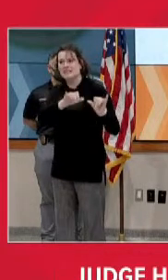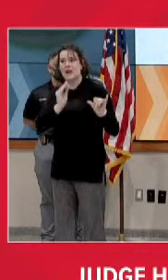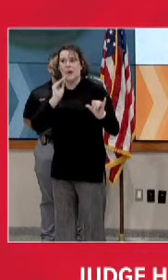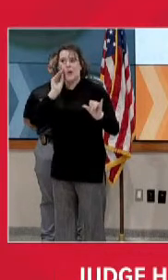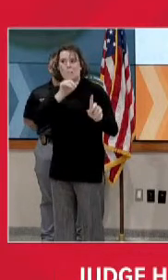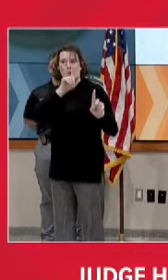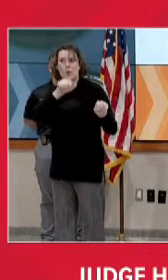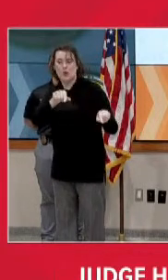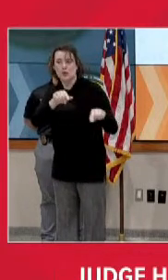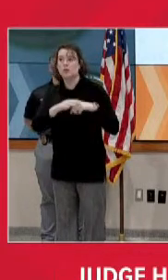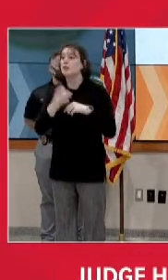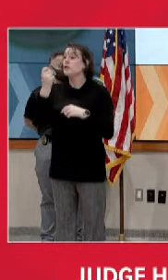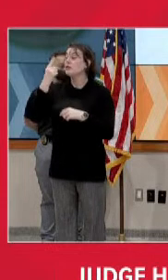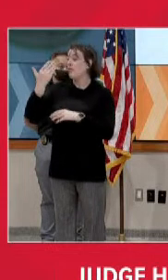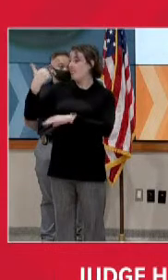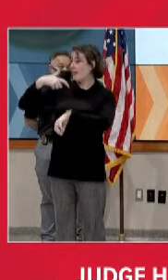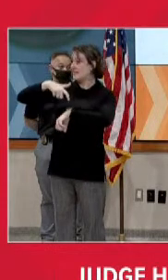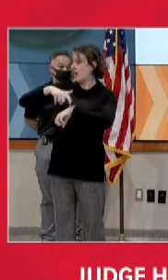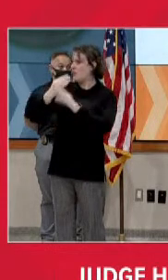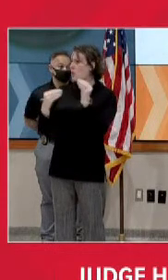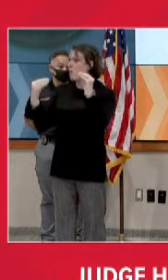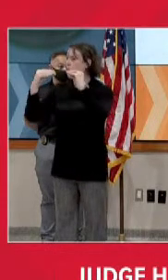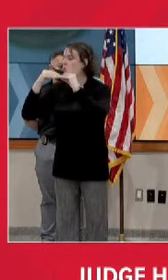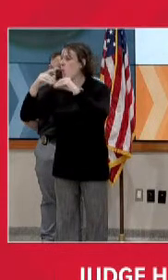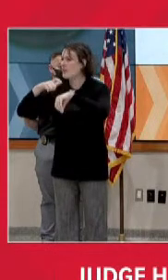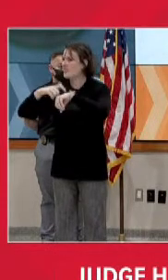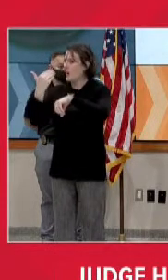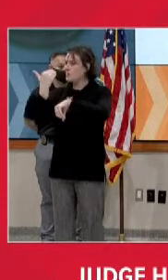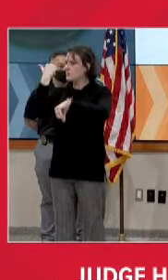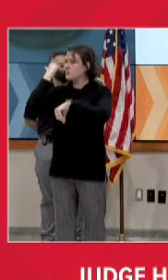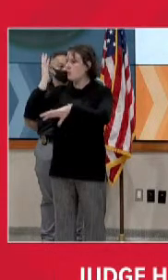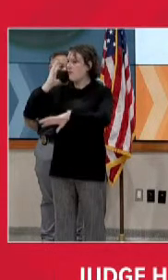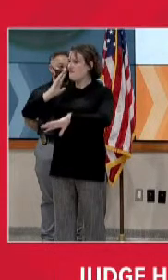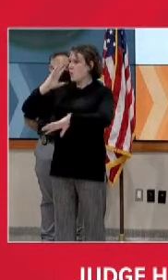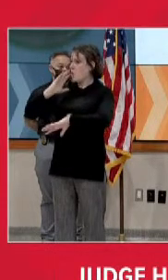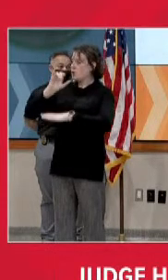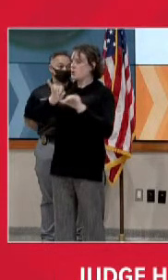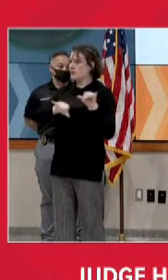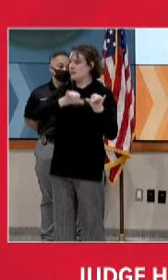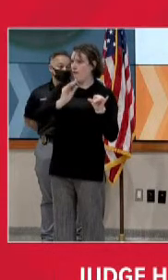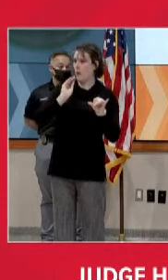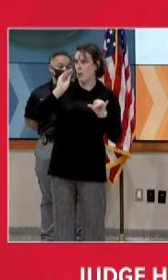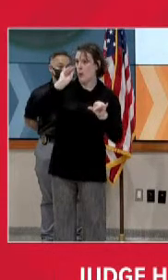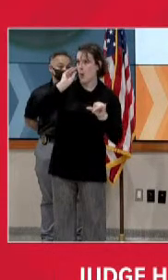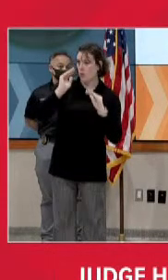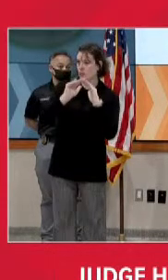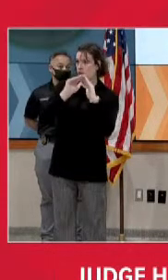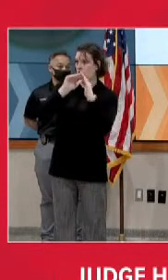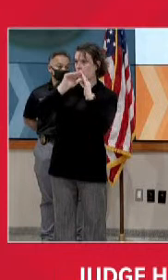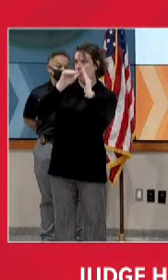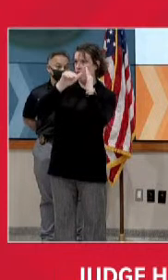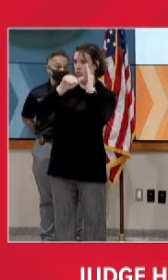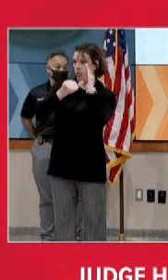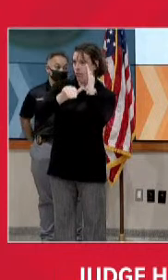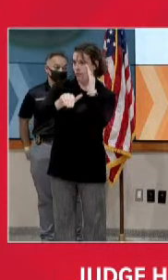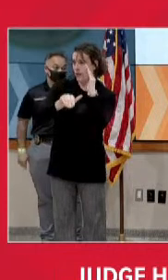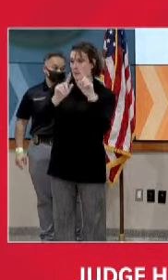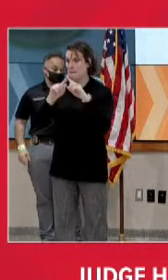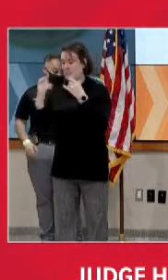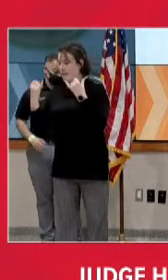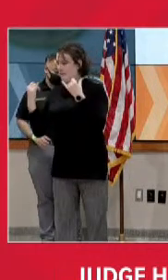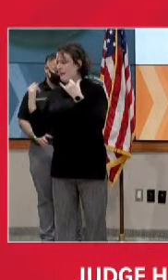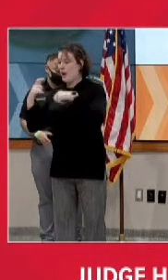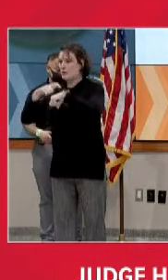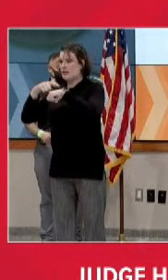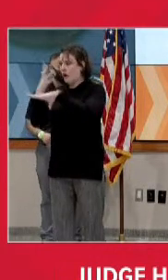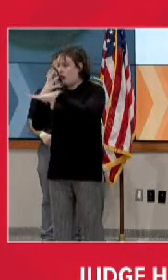with a stay-home order to flatten the curve than we have now that we're in a more dire situation. So obviously, something less